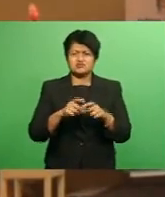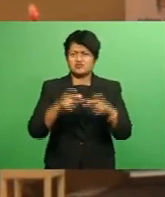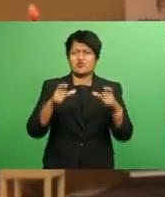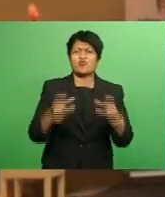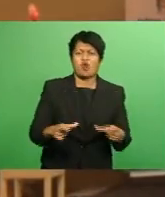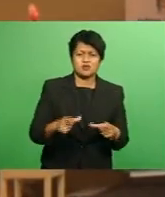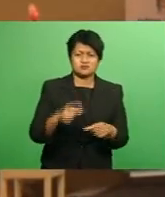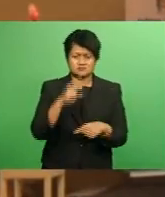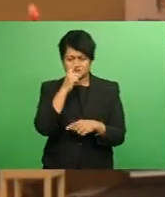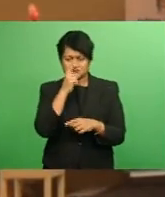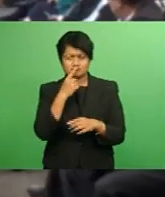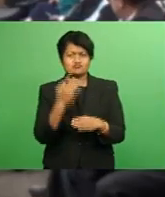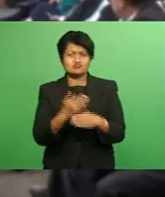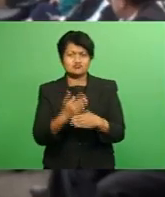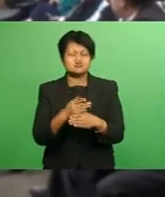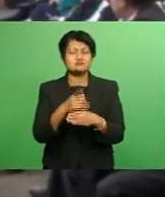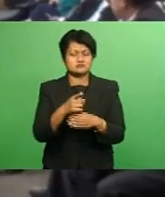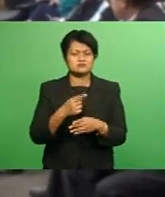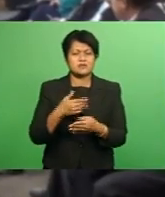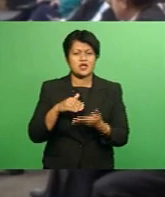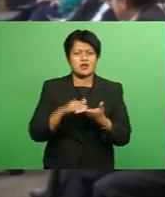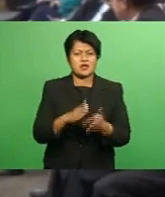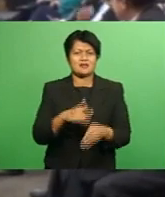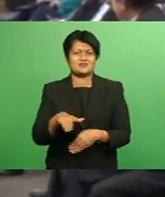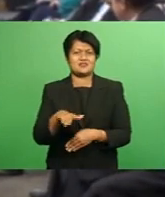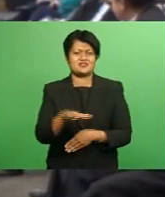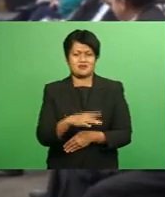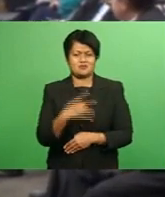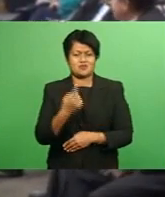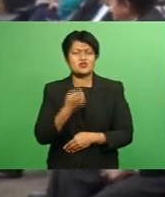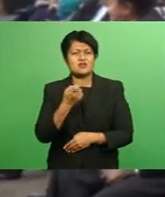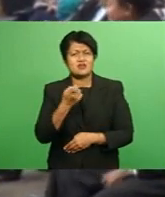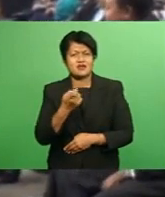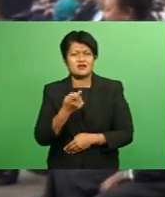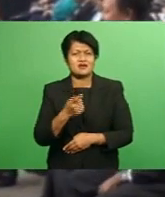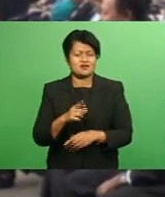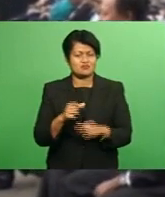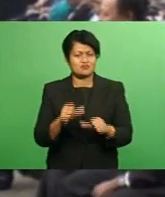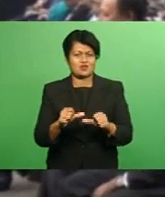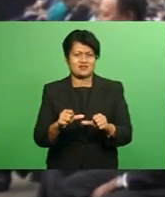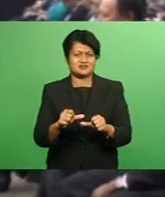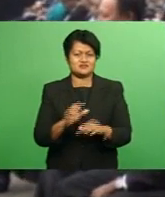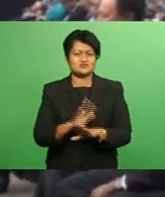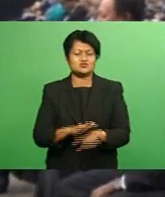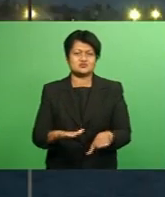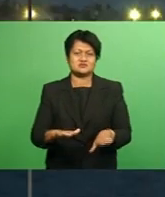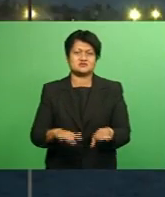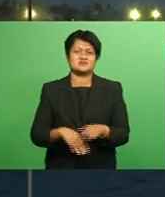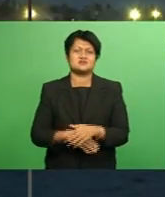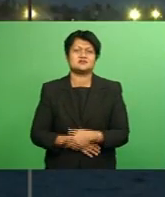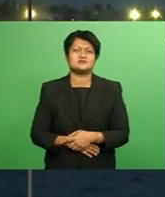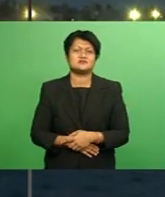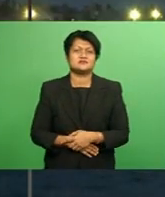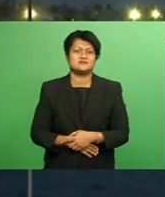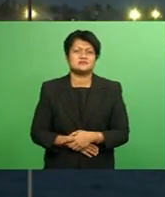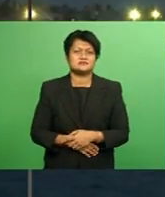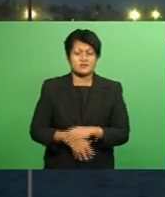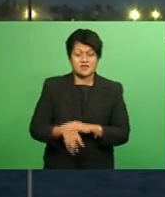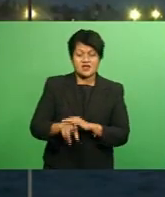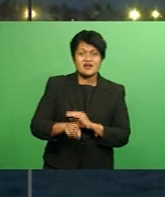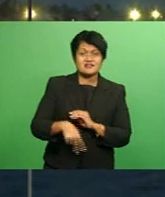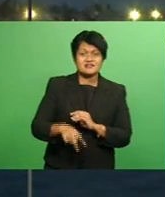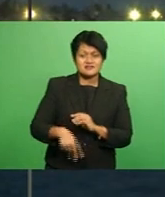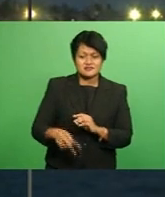custody, guardianship, maintenance, care and protection. Pranita Prakash, FBC News. Dance groups will